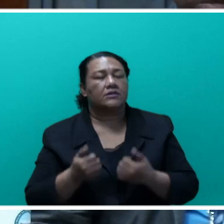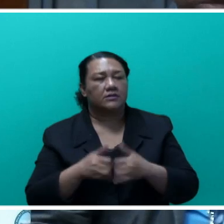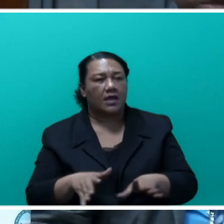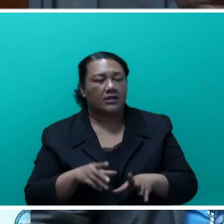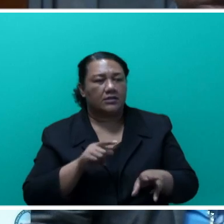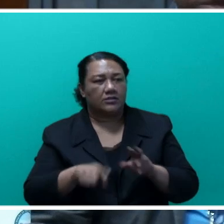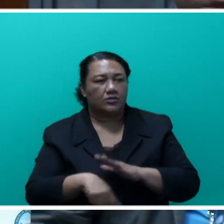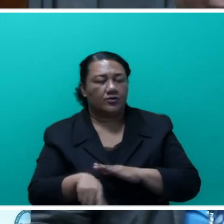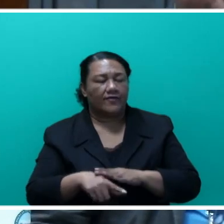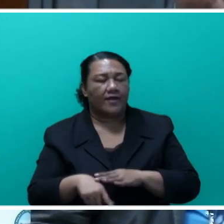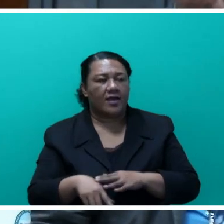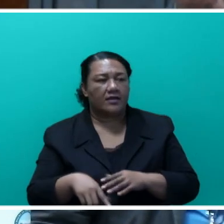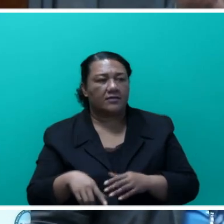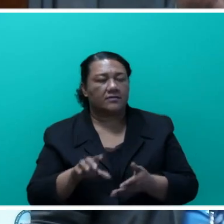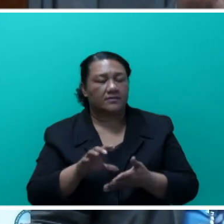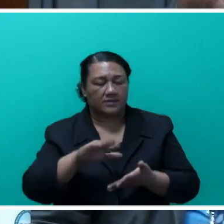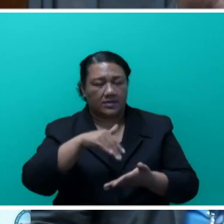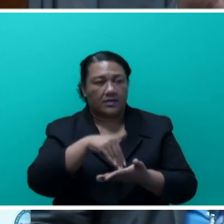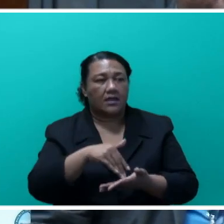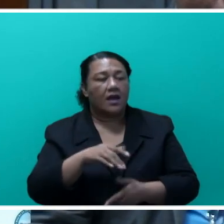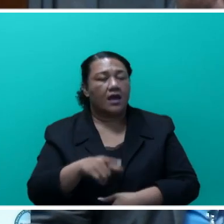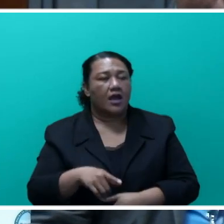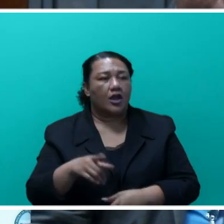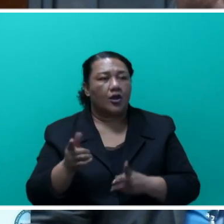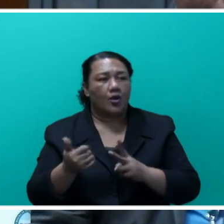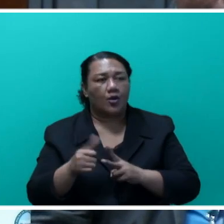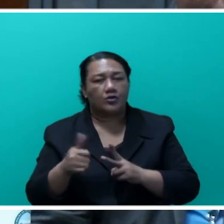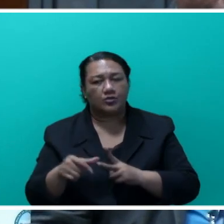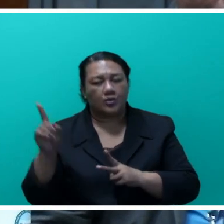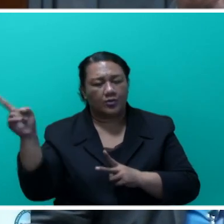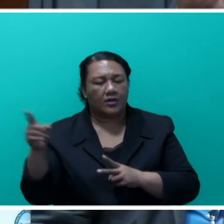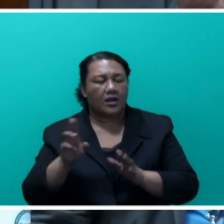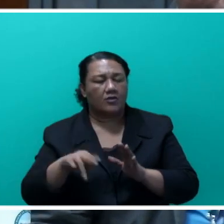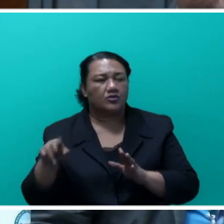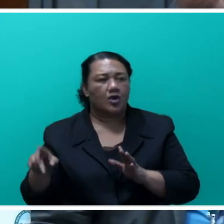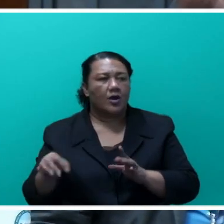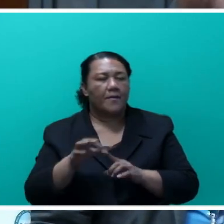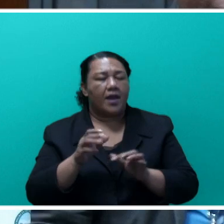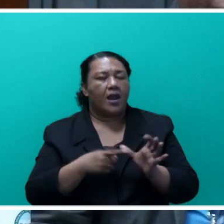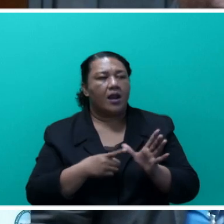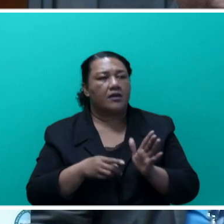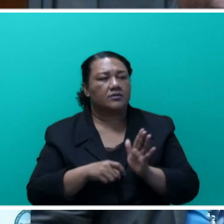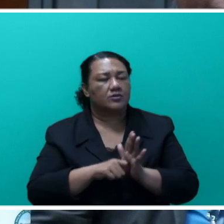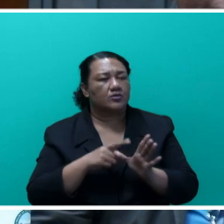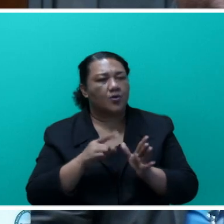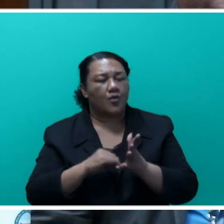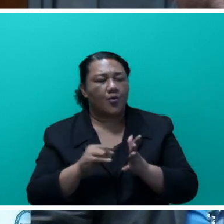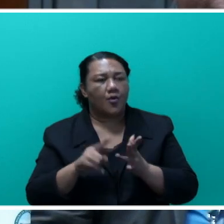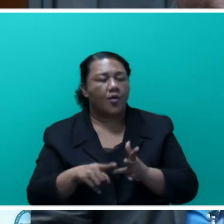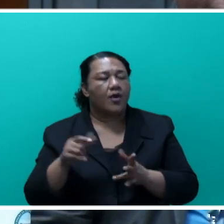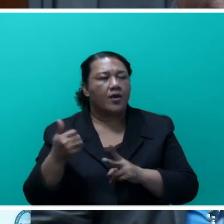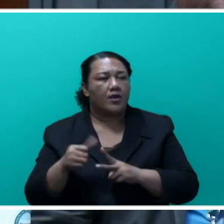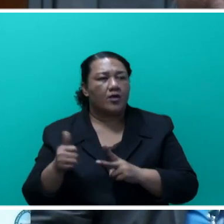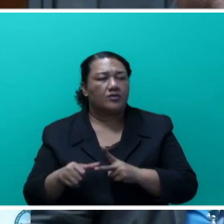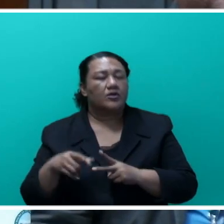the Suva Civic Center, as well as Nosori Perizol. The next day, September 19th, will be held at the National